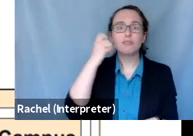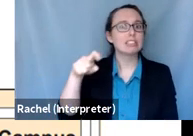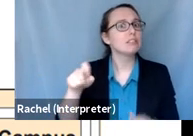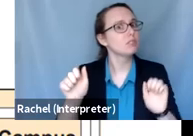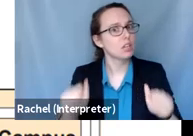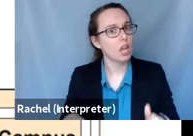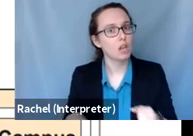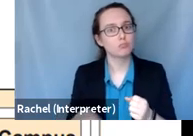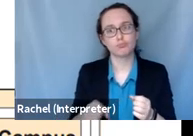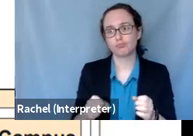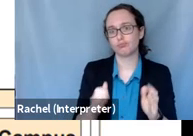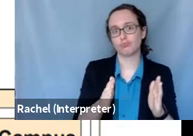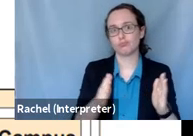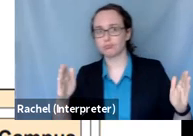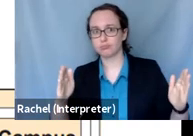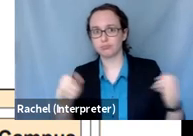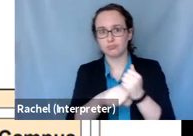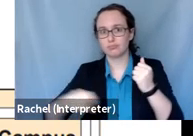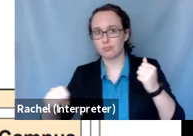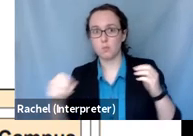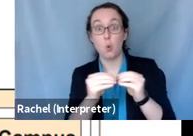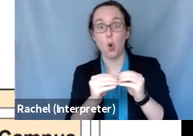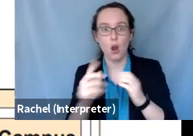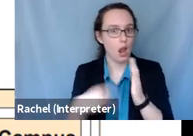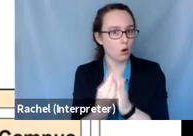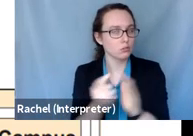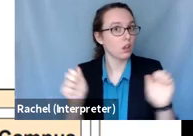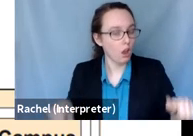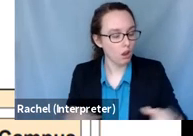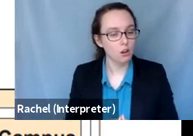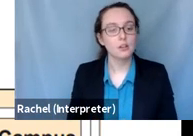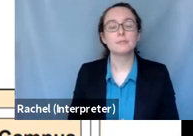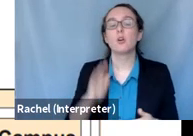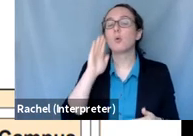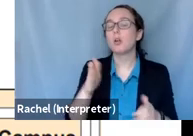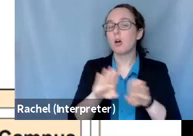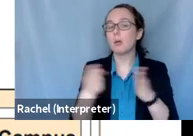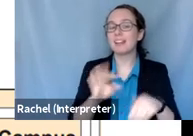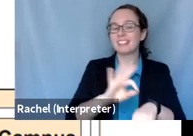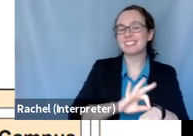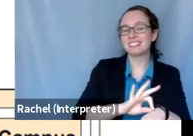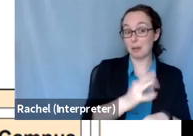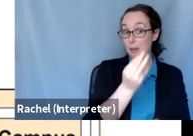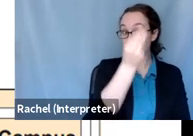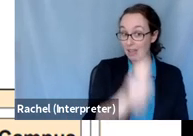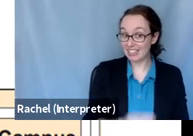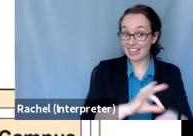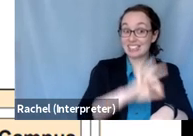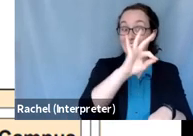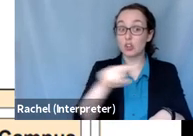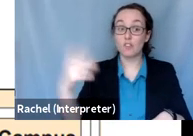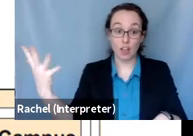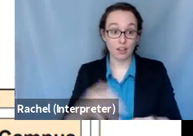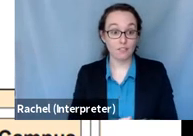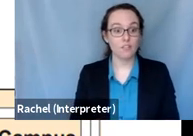if necessary or keep them going a little longer. We'll be open Mondays through Thursday, 9 a.m. to 5 p.m. and Friday, 8